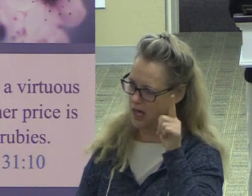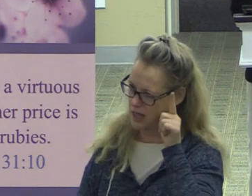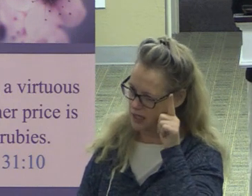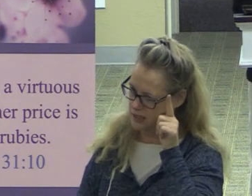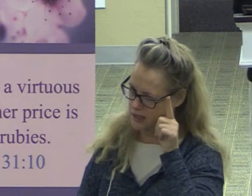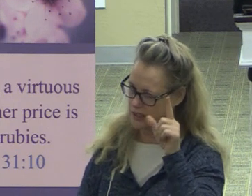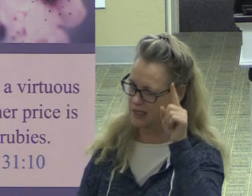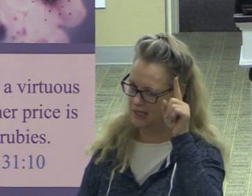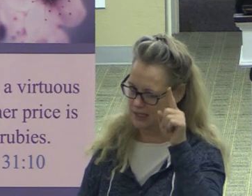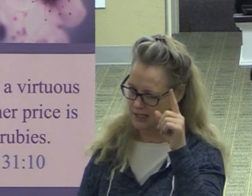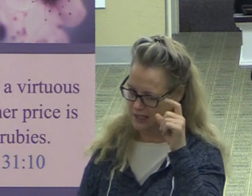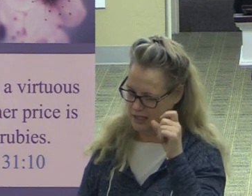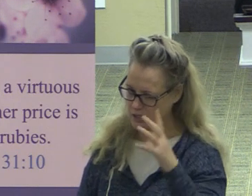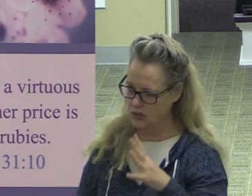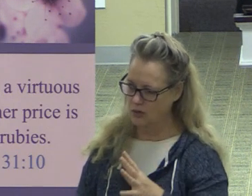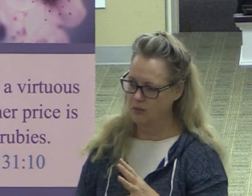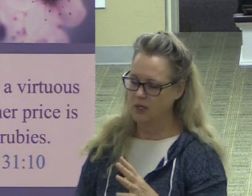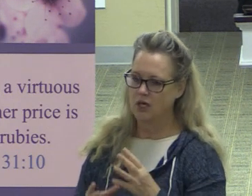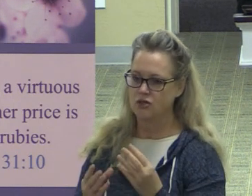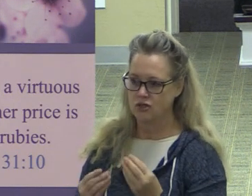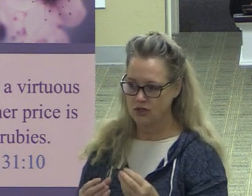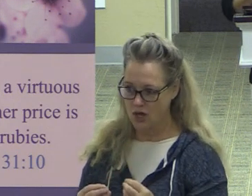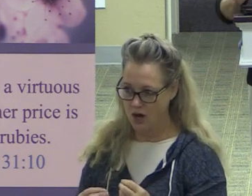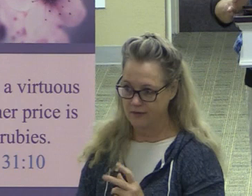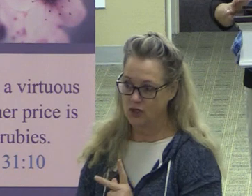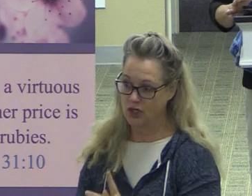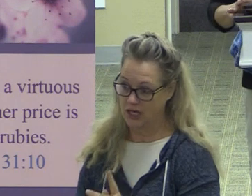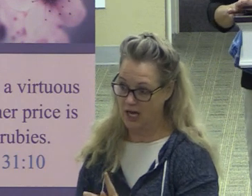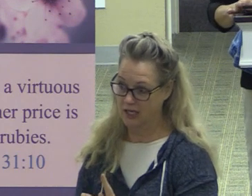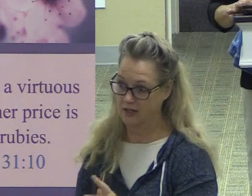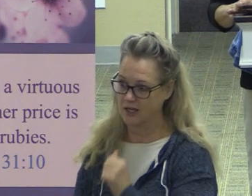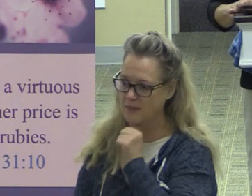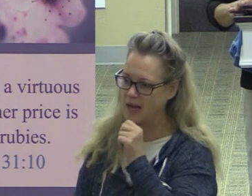He may not always get it, but it must be done.